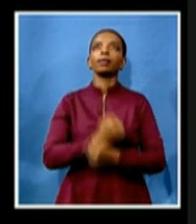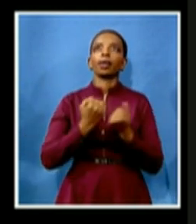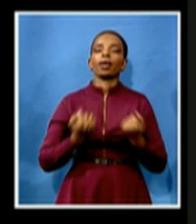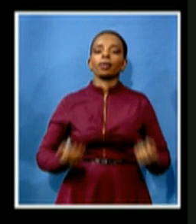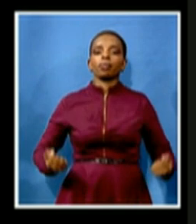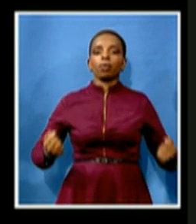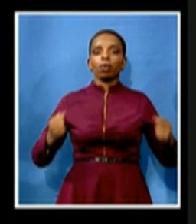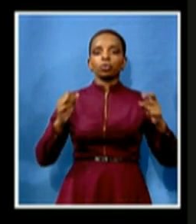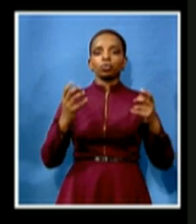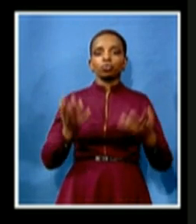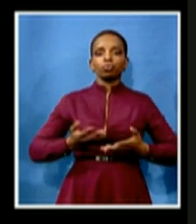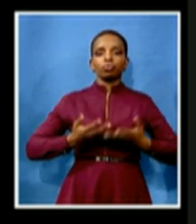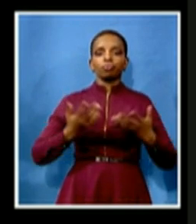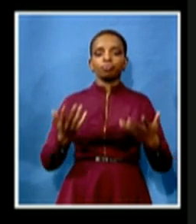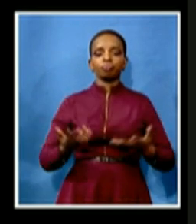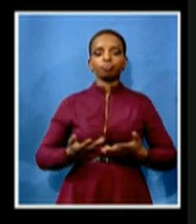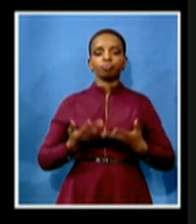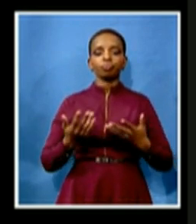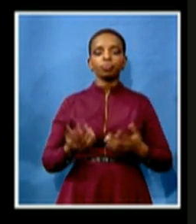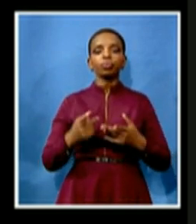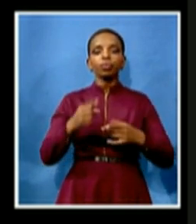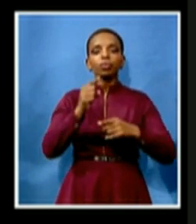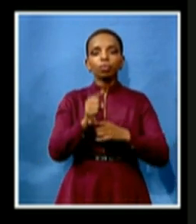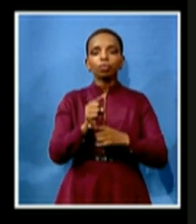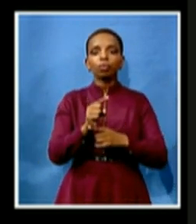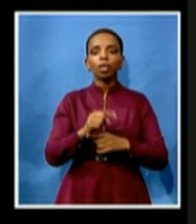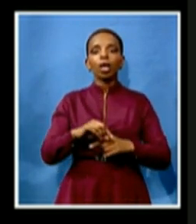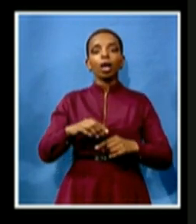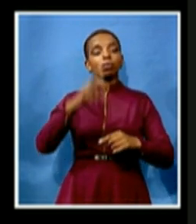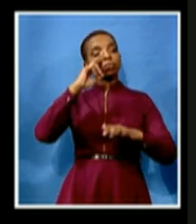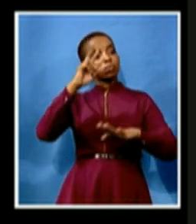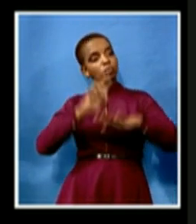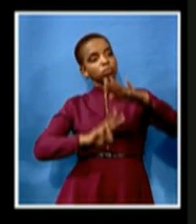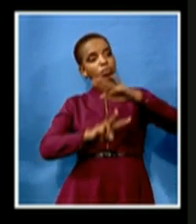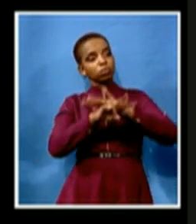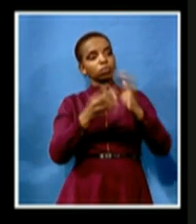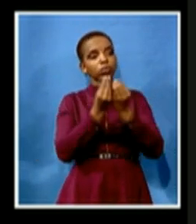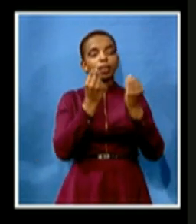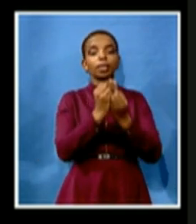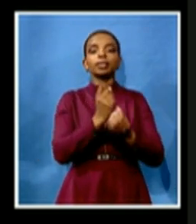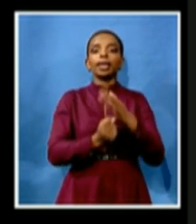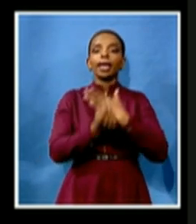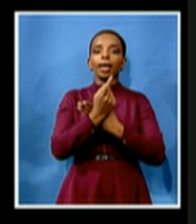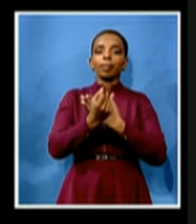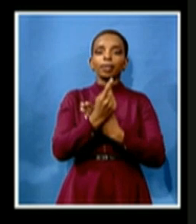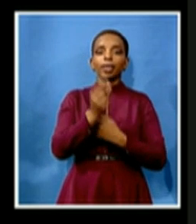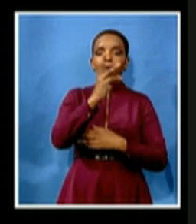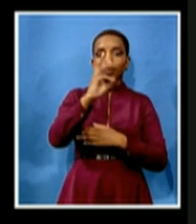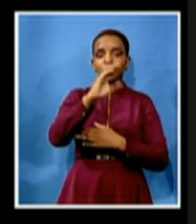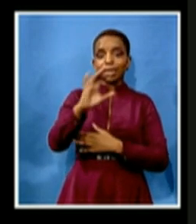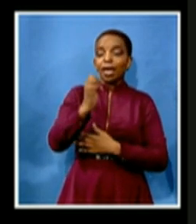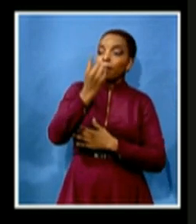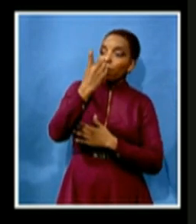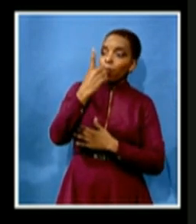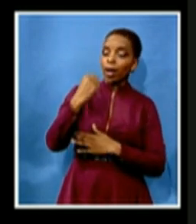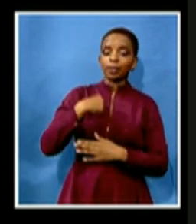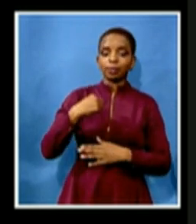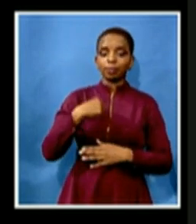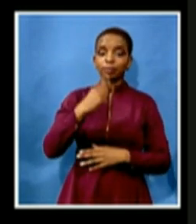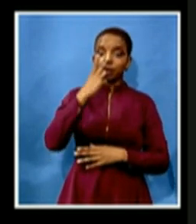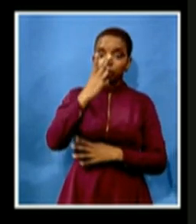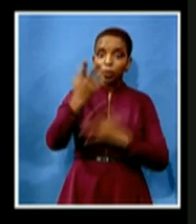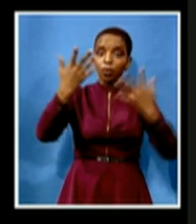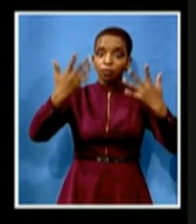predict what happened in the Western Cape. The one model that I saw actually thought that they believed that it was going